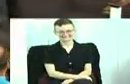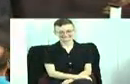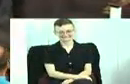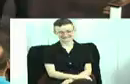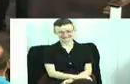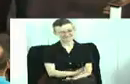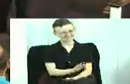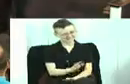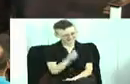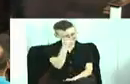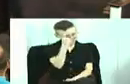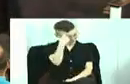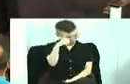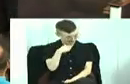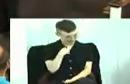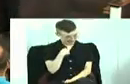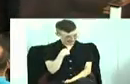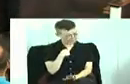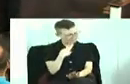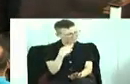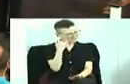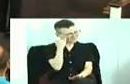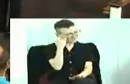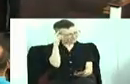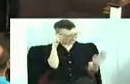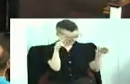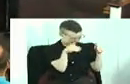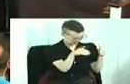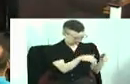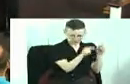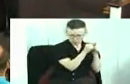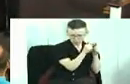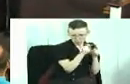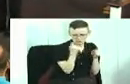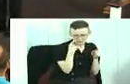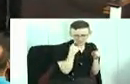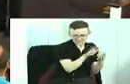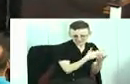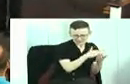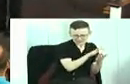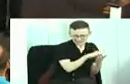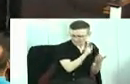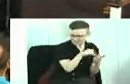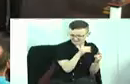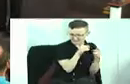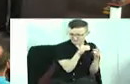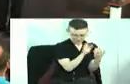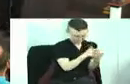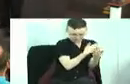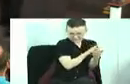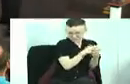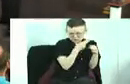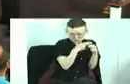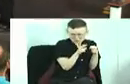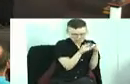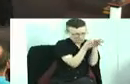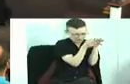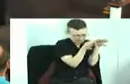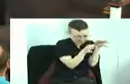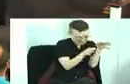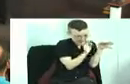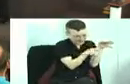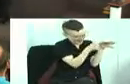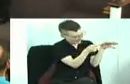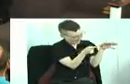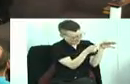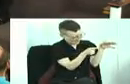You know, for me, if we go back to the words that we just sang, that hymn that we just had, that little phrase, you know, that's